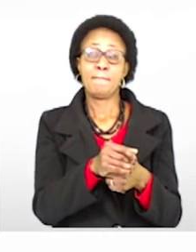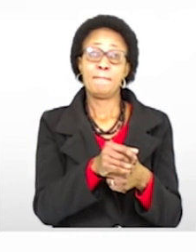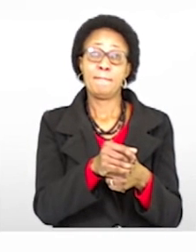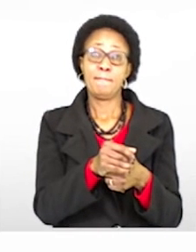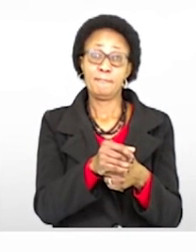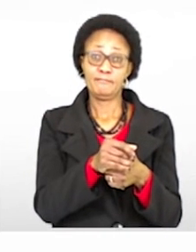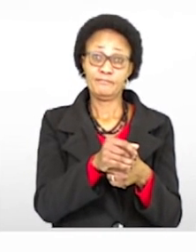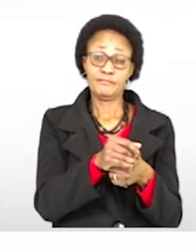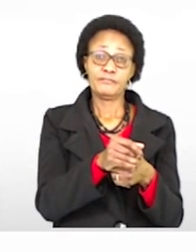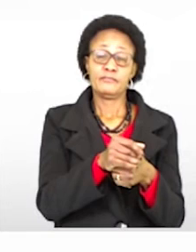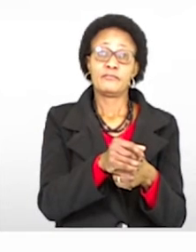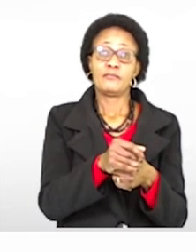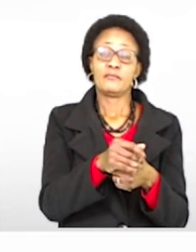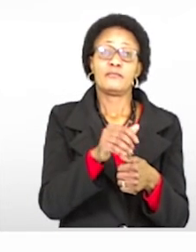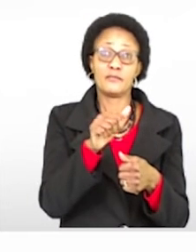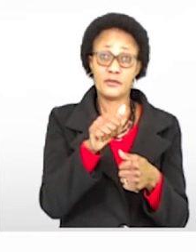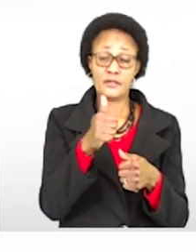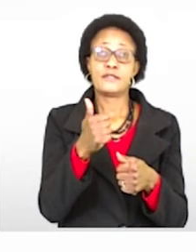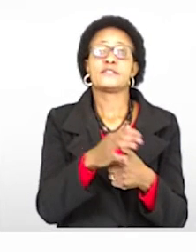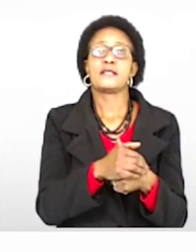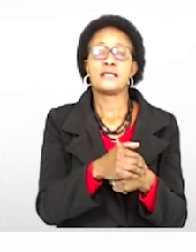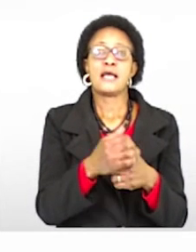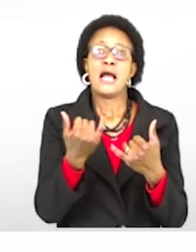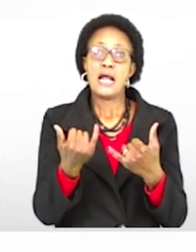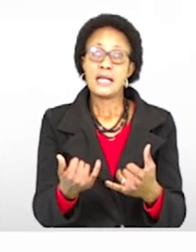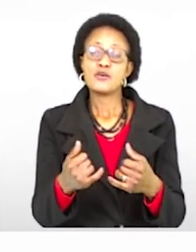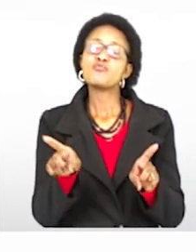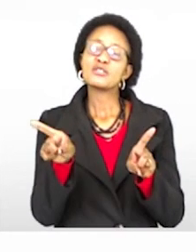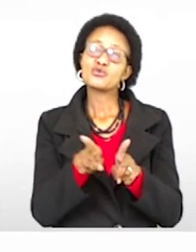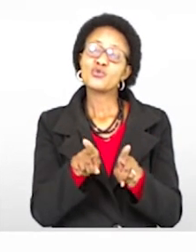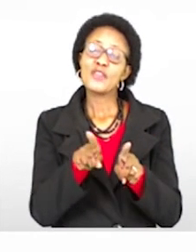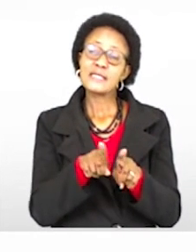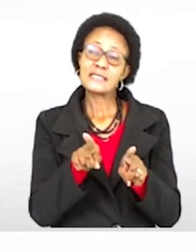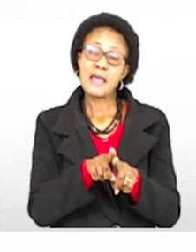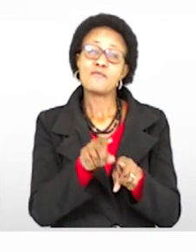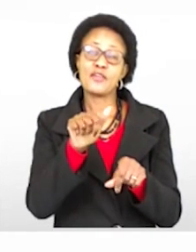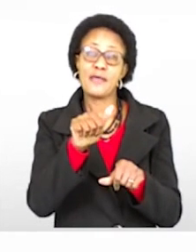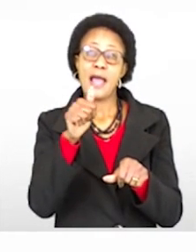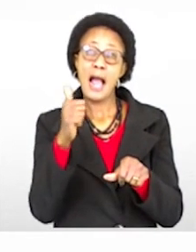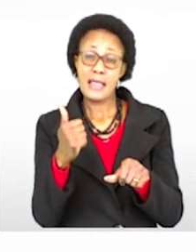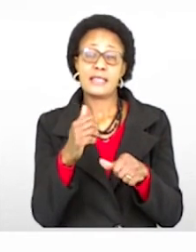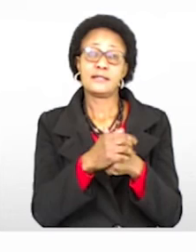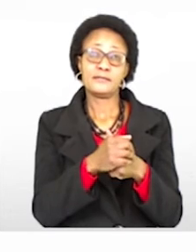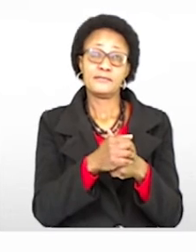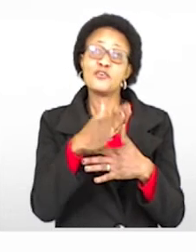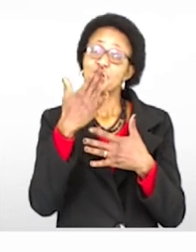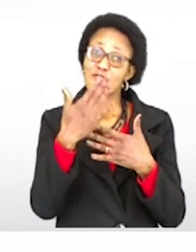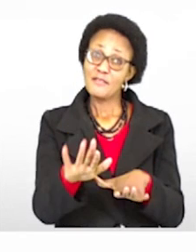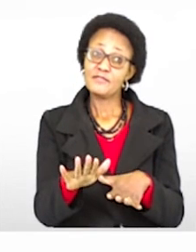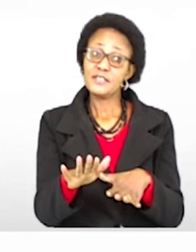draw lines to the other signs so that you can connect them. And once you're done with